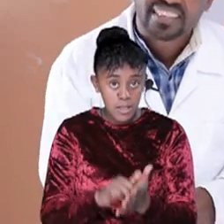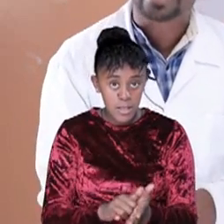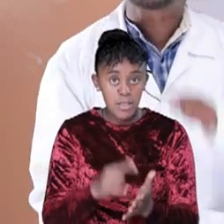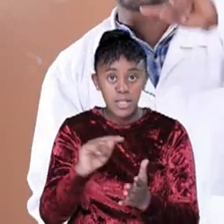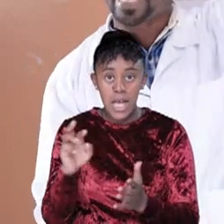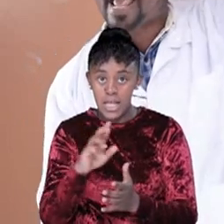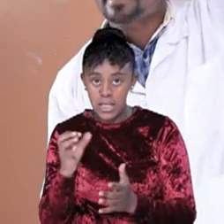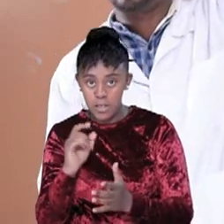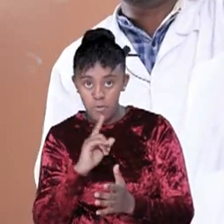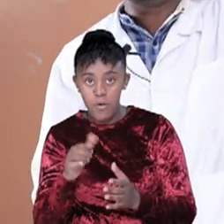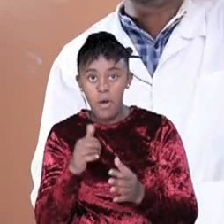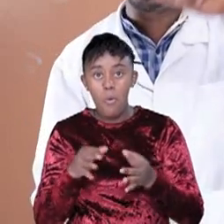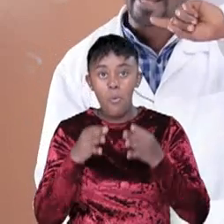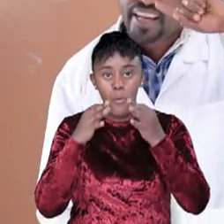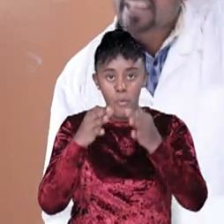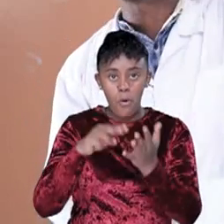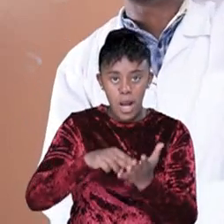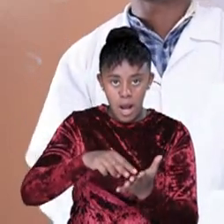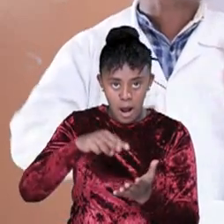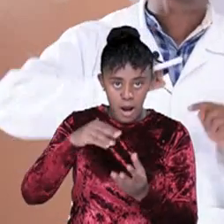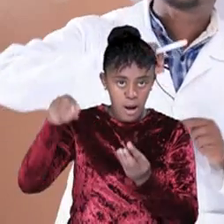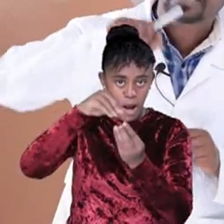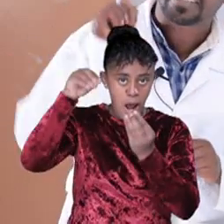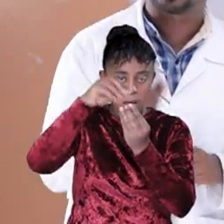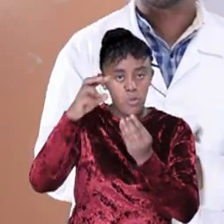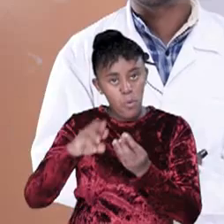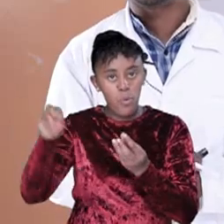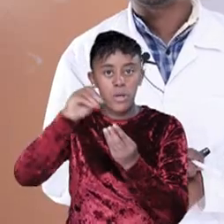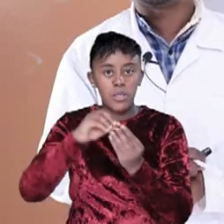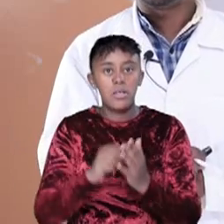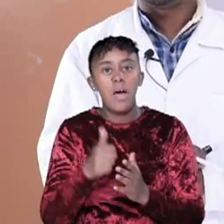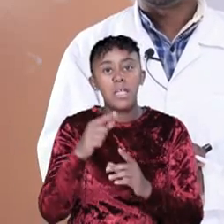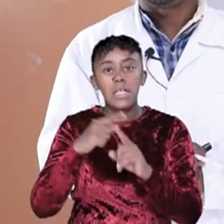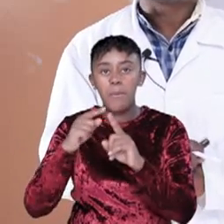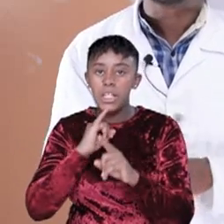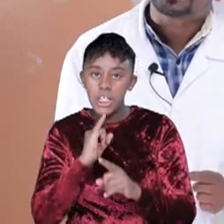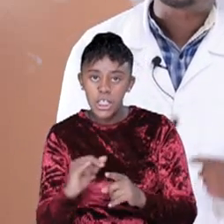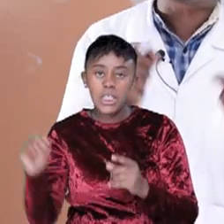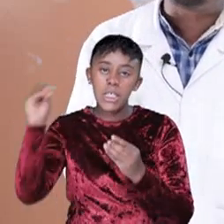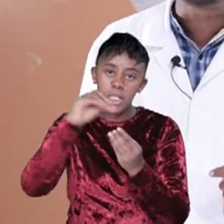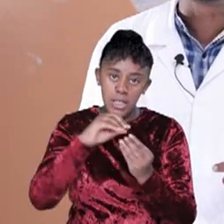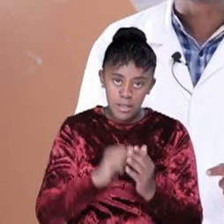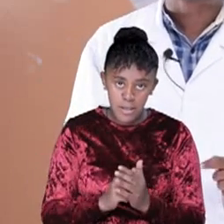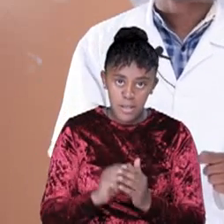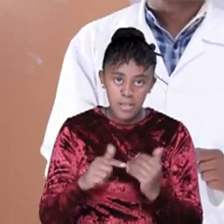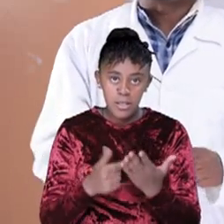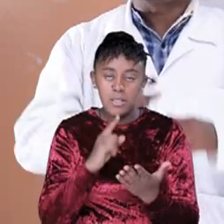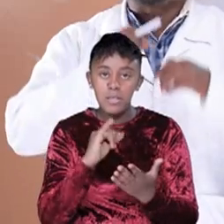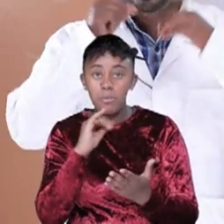a conductor is rise or increase as temperature is increased. This is because